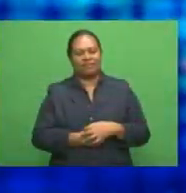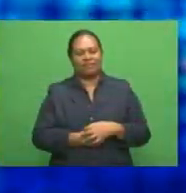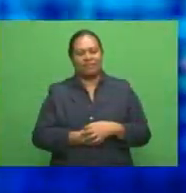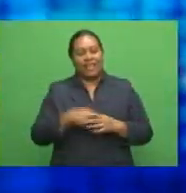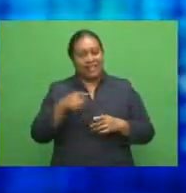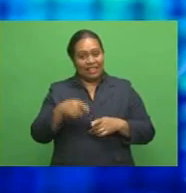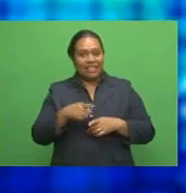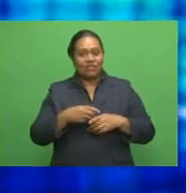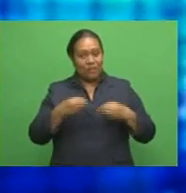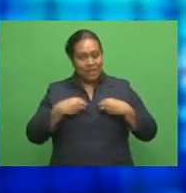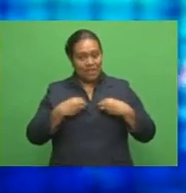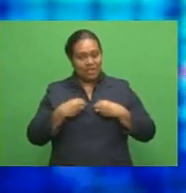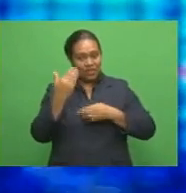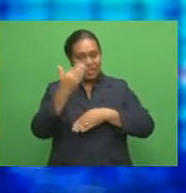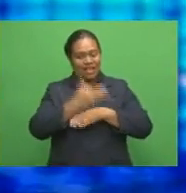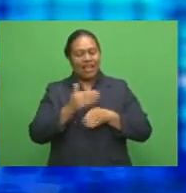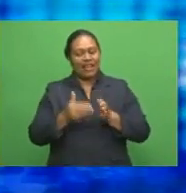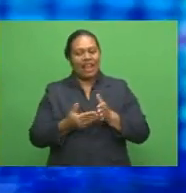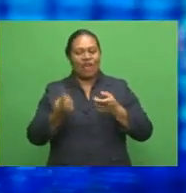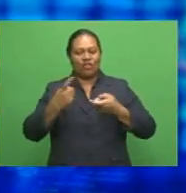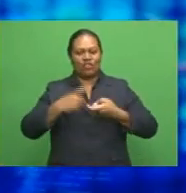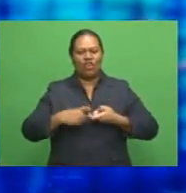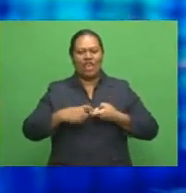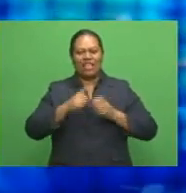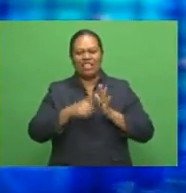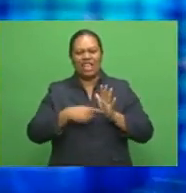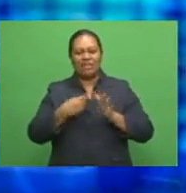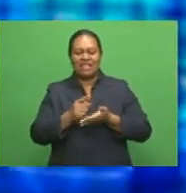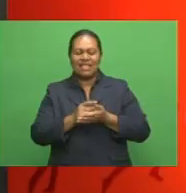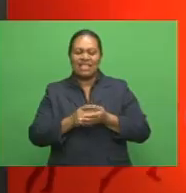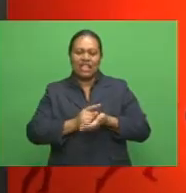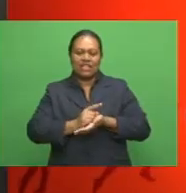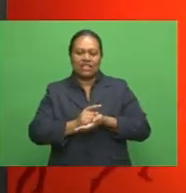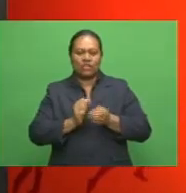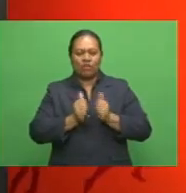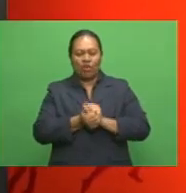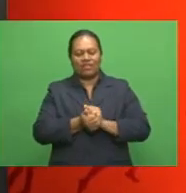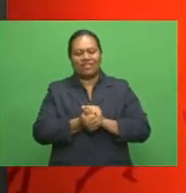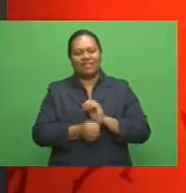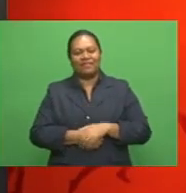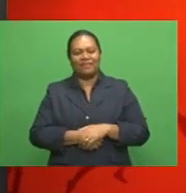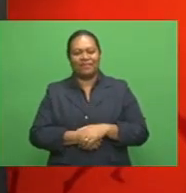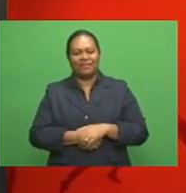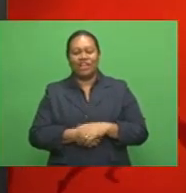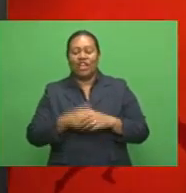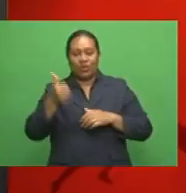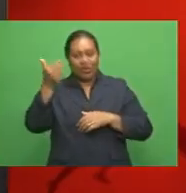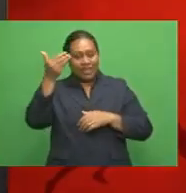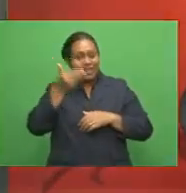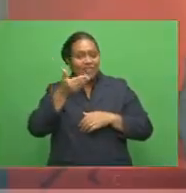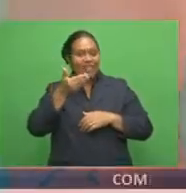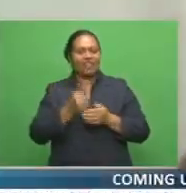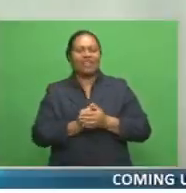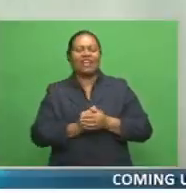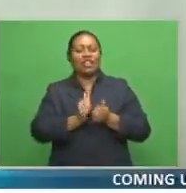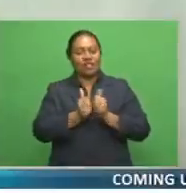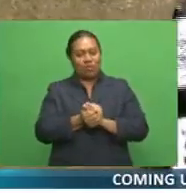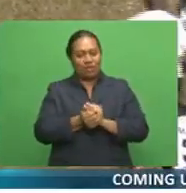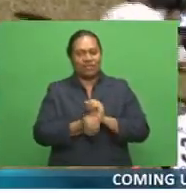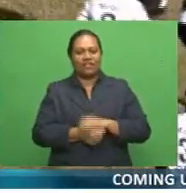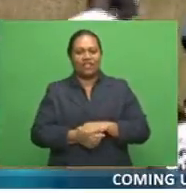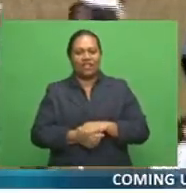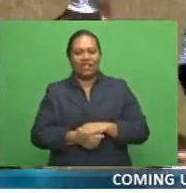That's it from Business Tonight. We now join Jamie with the latest in sports. Pinaka Whitney, and good evening. Ahead in sports,